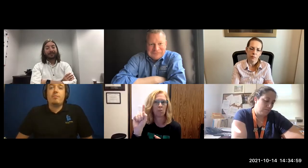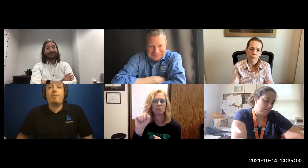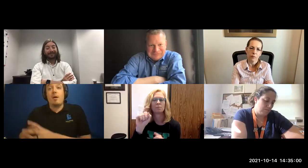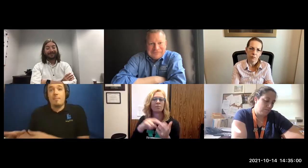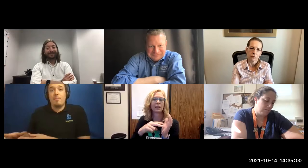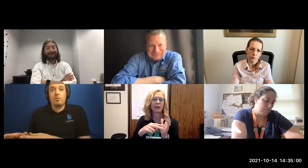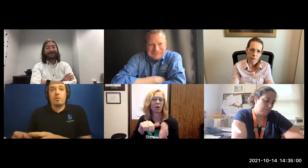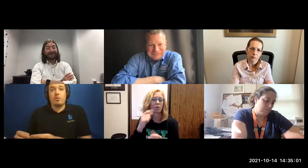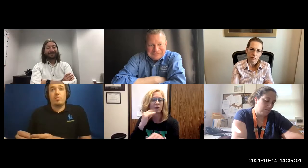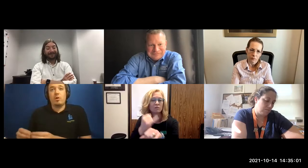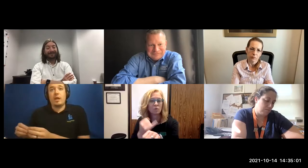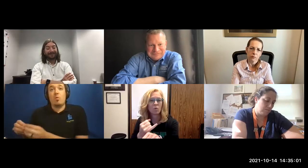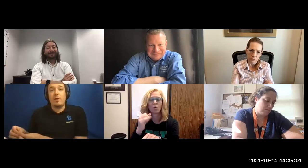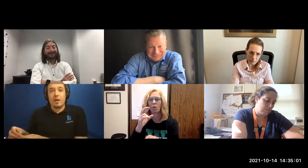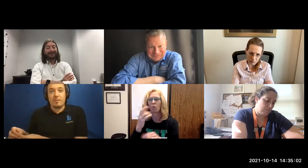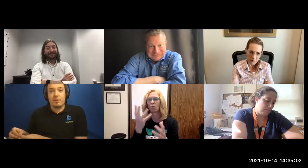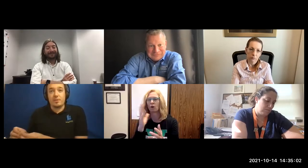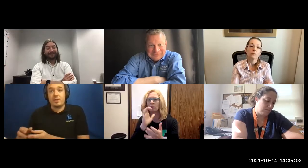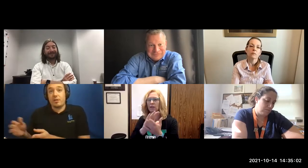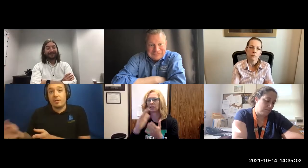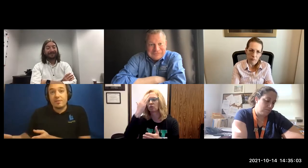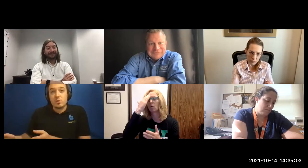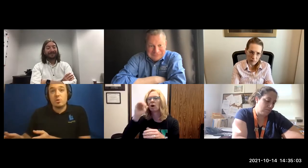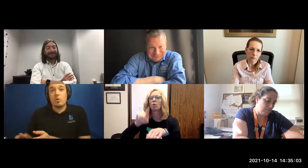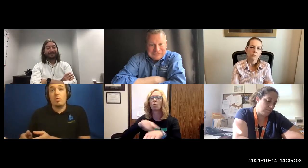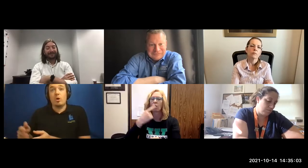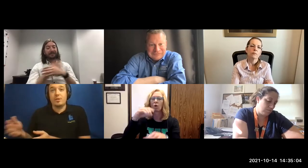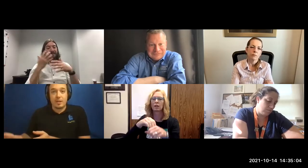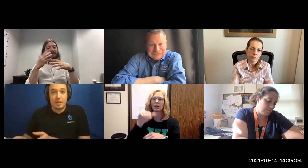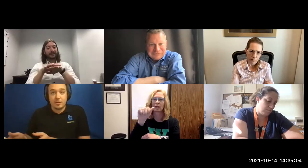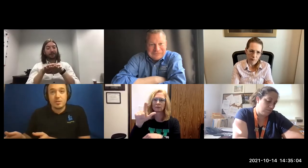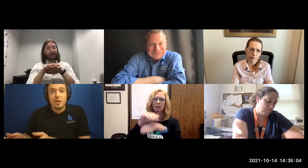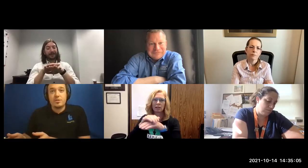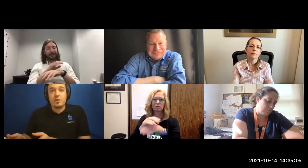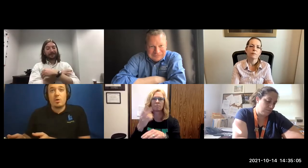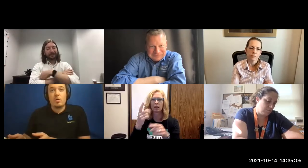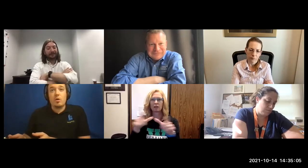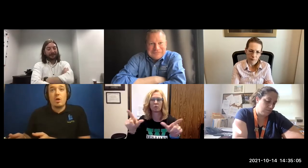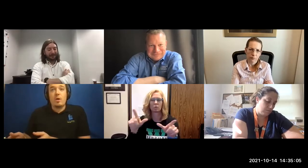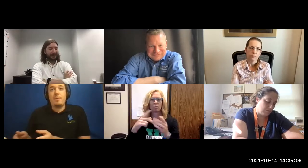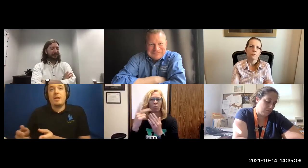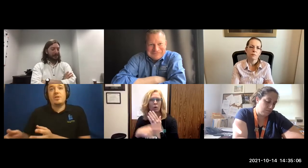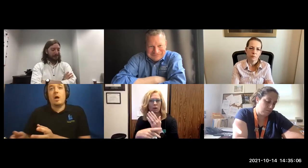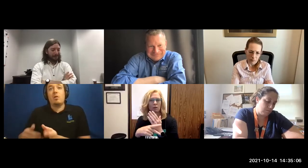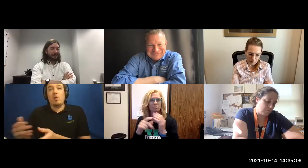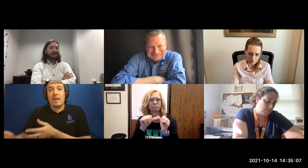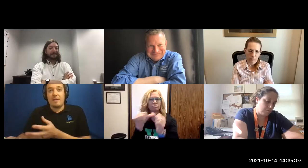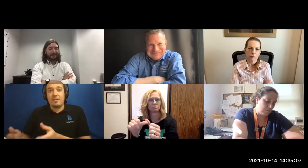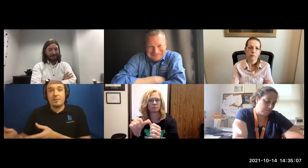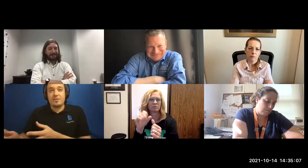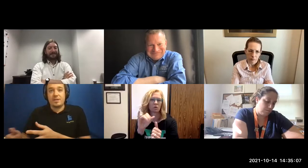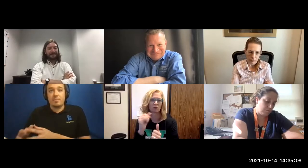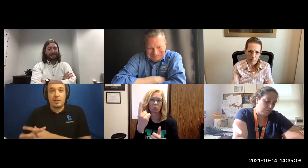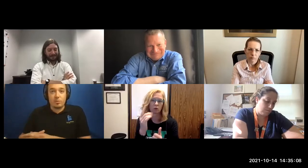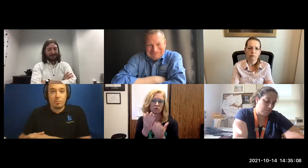entering from, looking at where they're coming from. Is it another deaf school or something else? So it'd be nice to know how long they